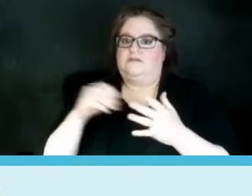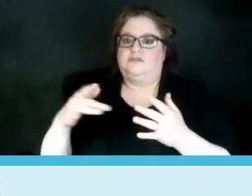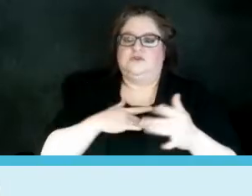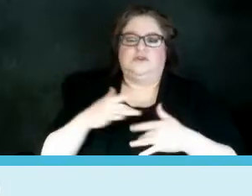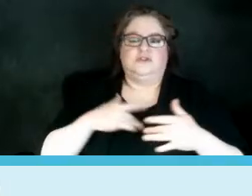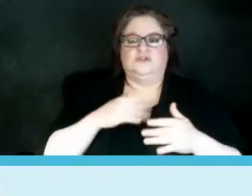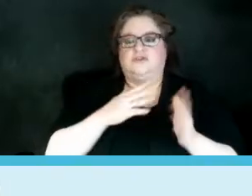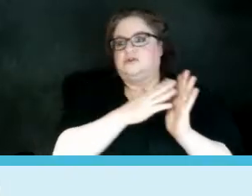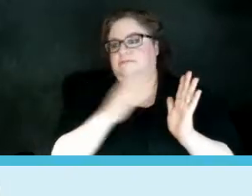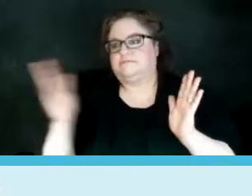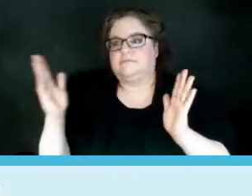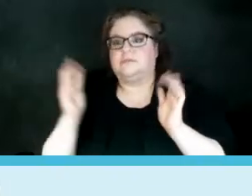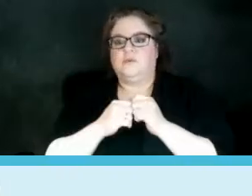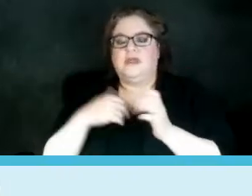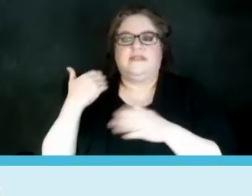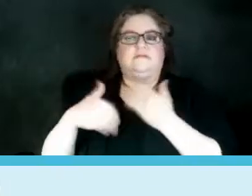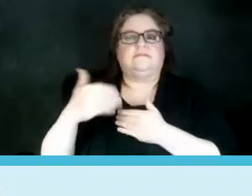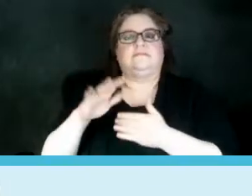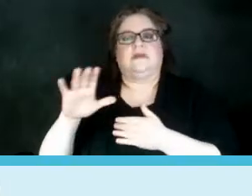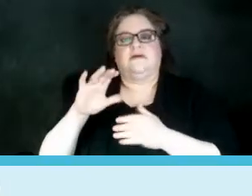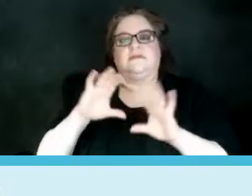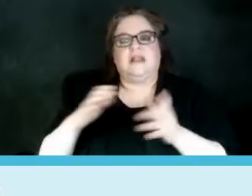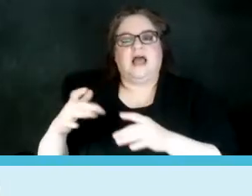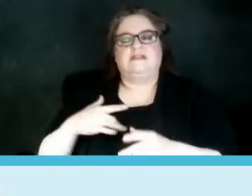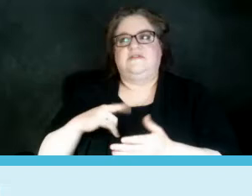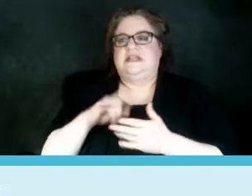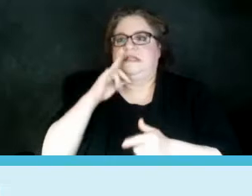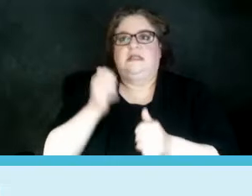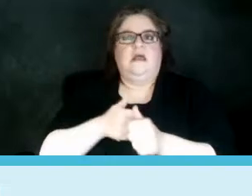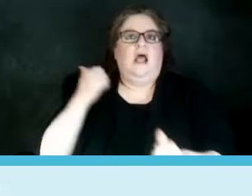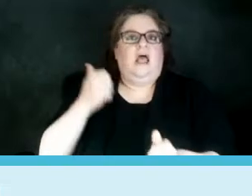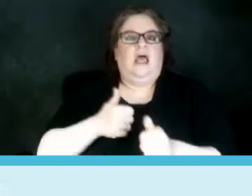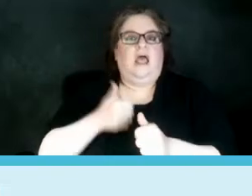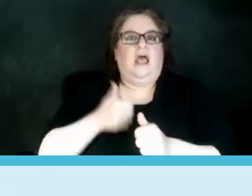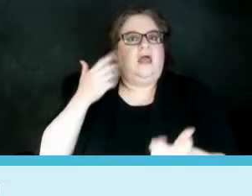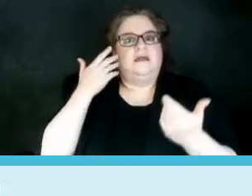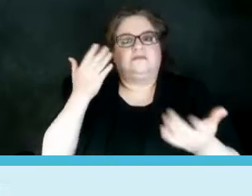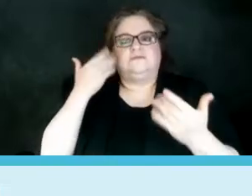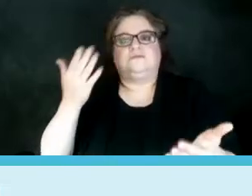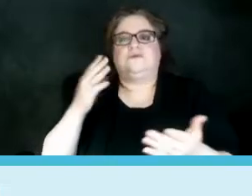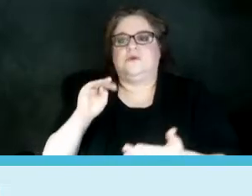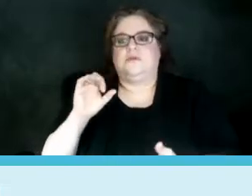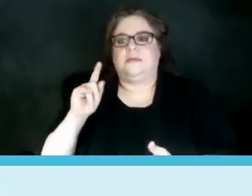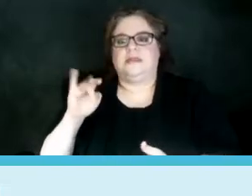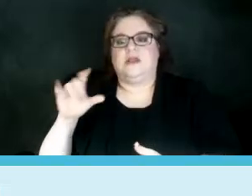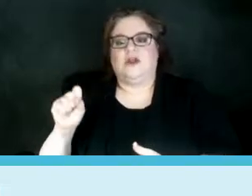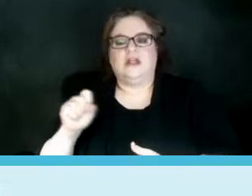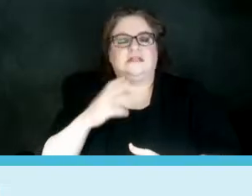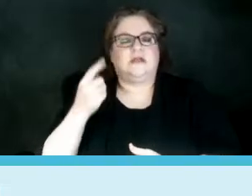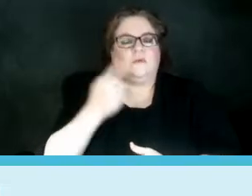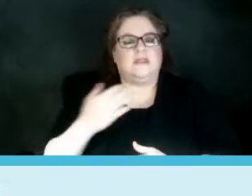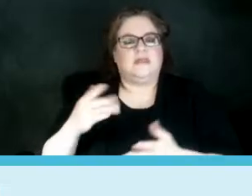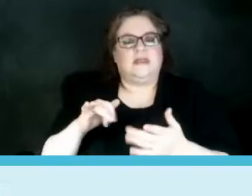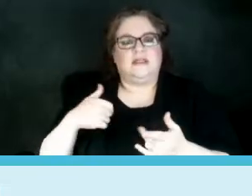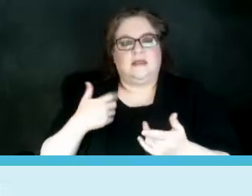with just the pace of their classes, with feeling like they were behind on material. And so one thing that we did, for example, is that we